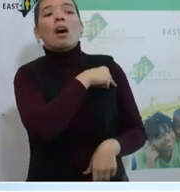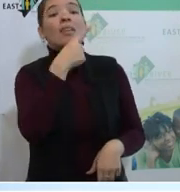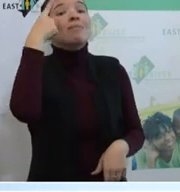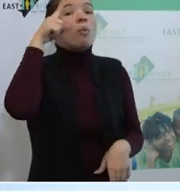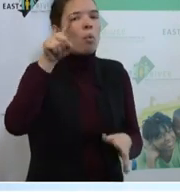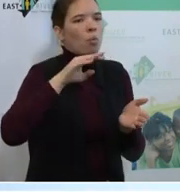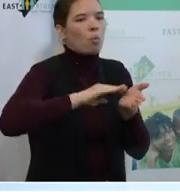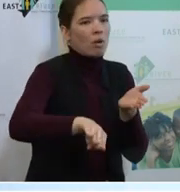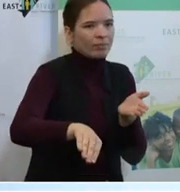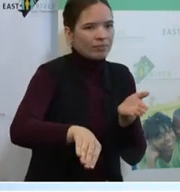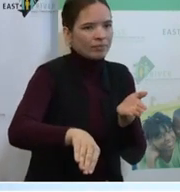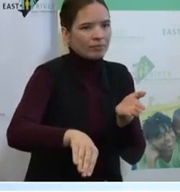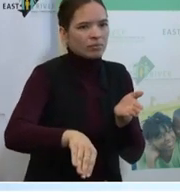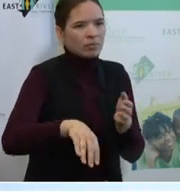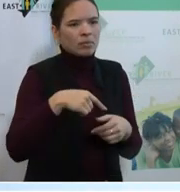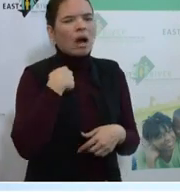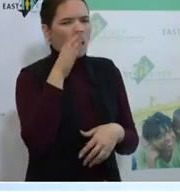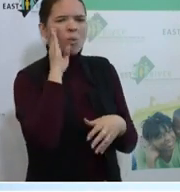Okay.